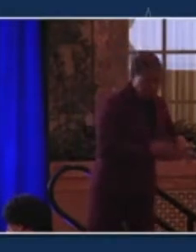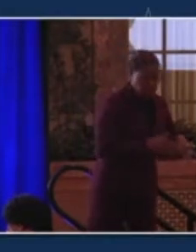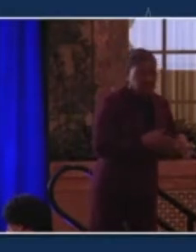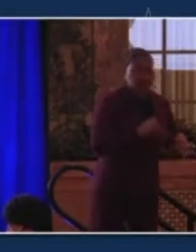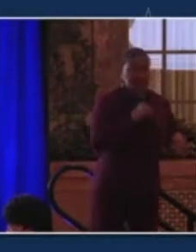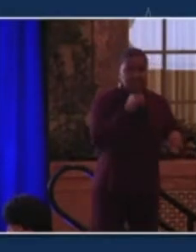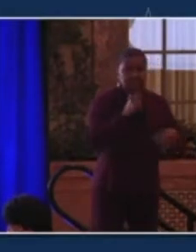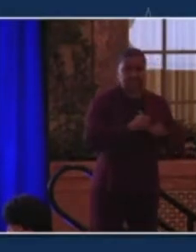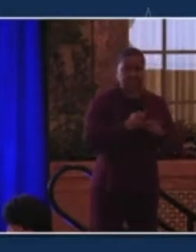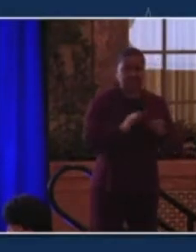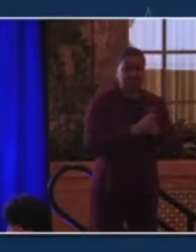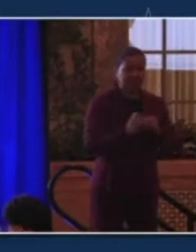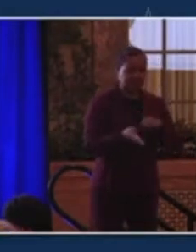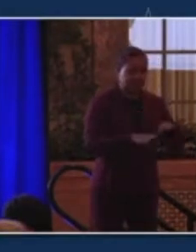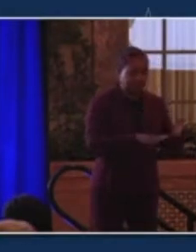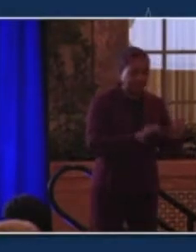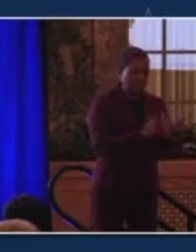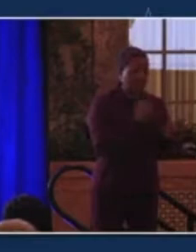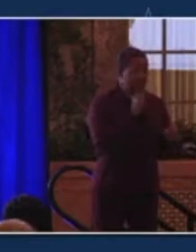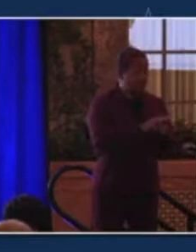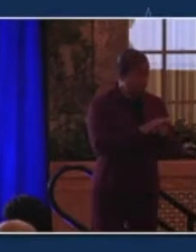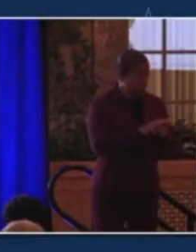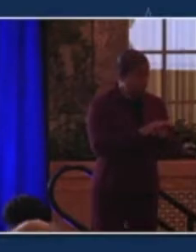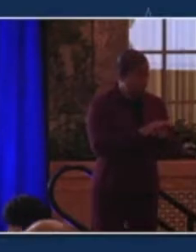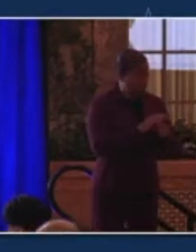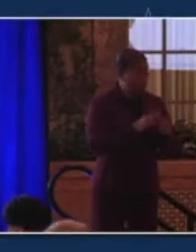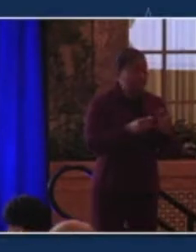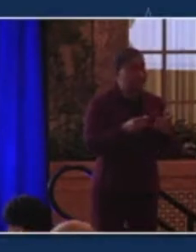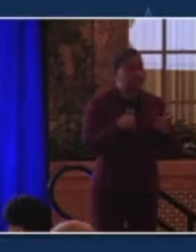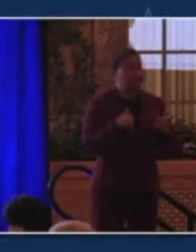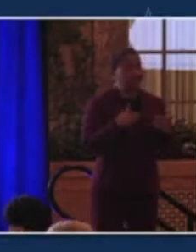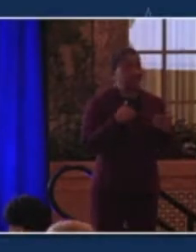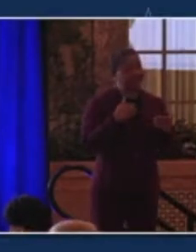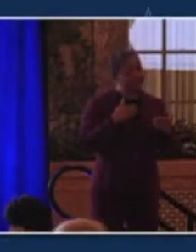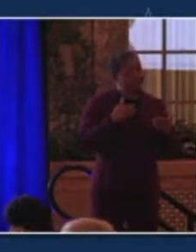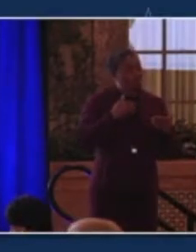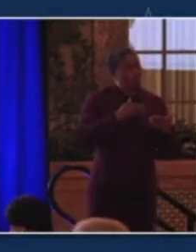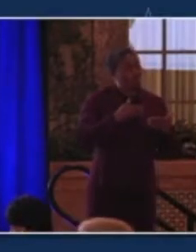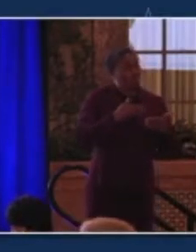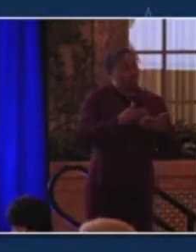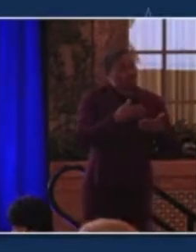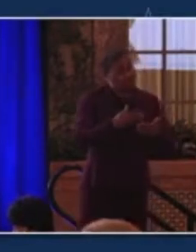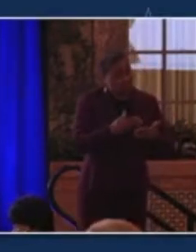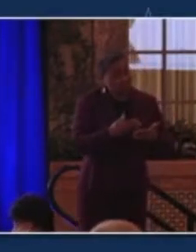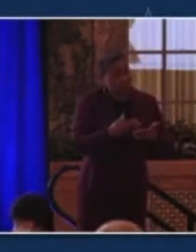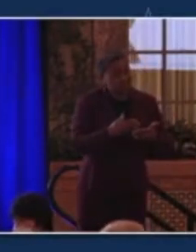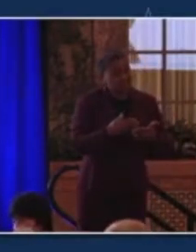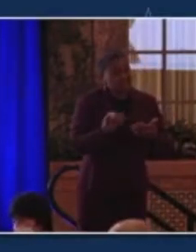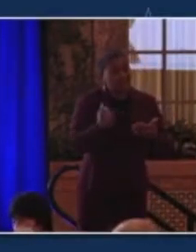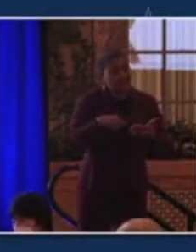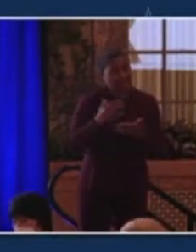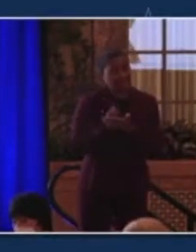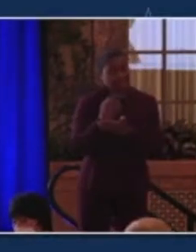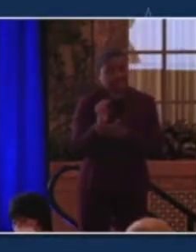dead, dead, dead like he promised, but he got us close, close, close, and it's now our job to finish.